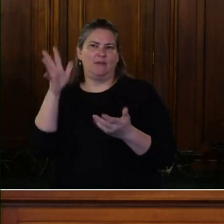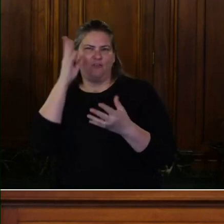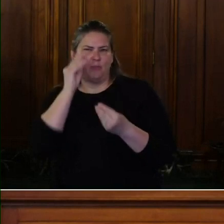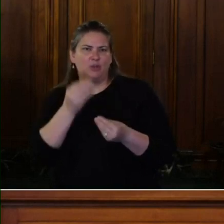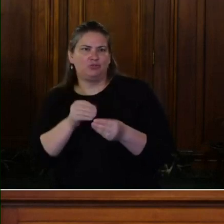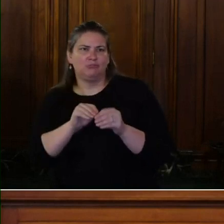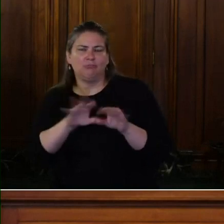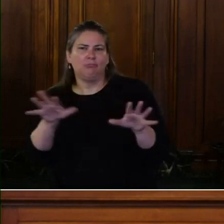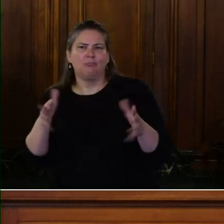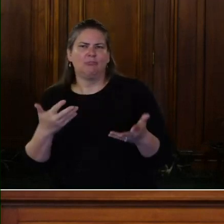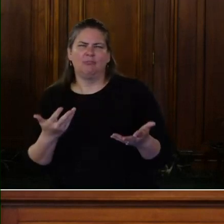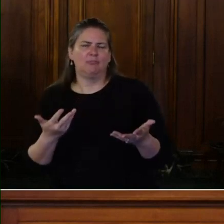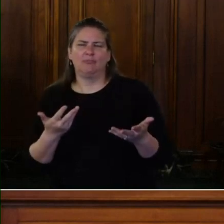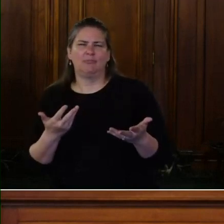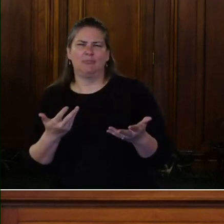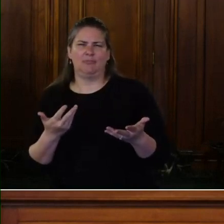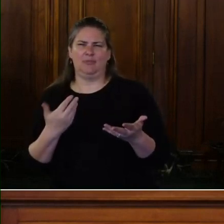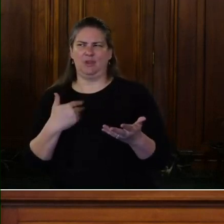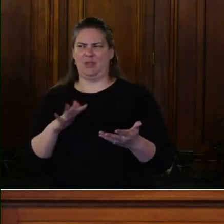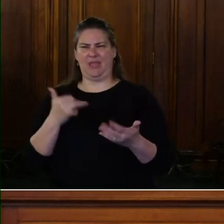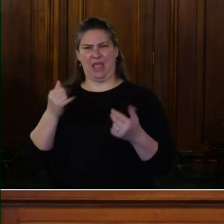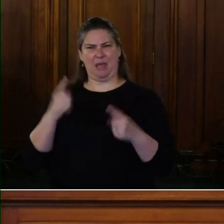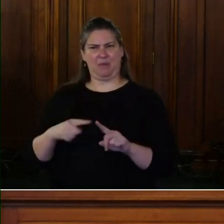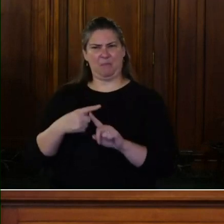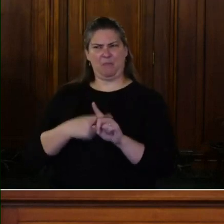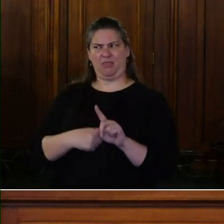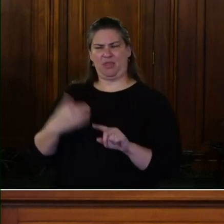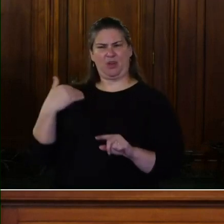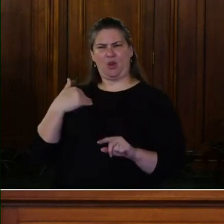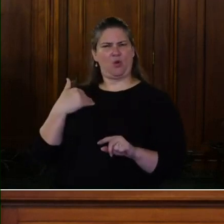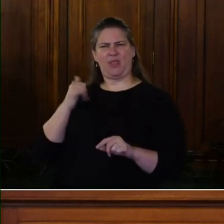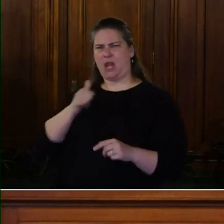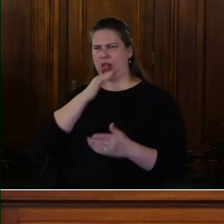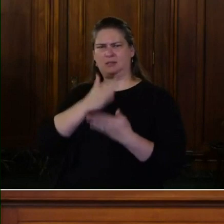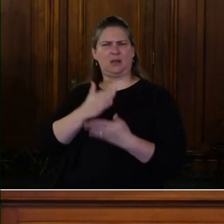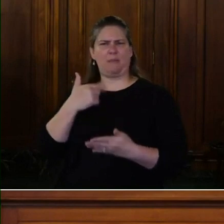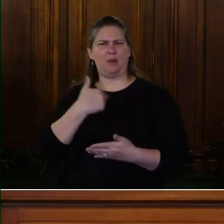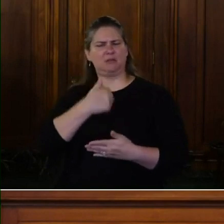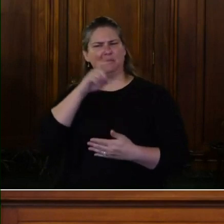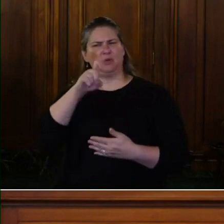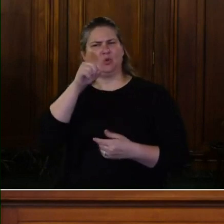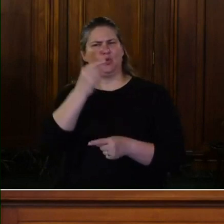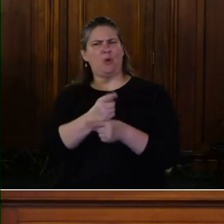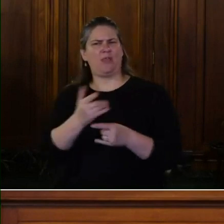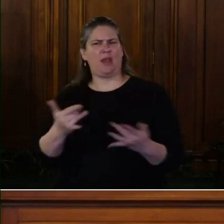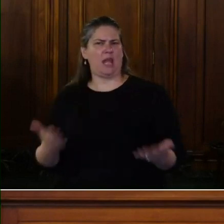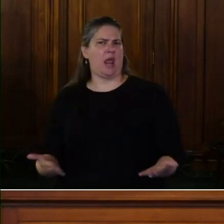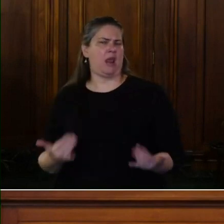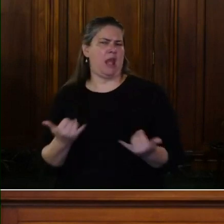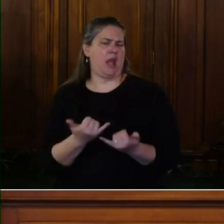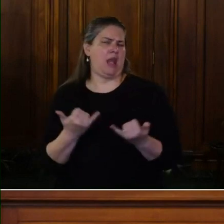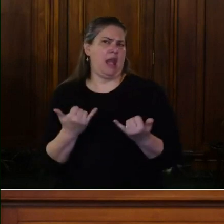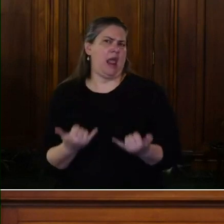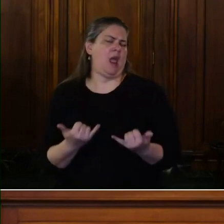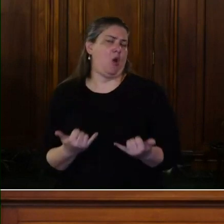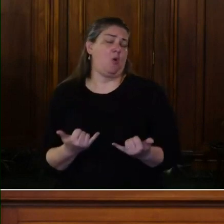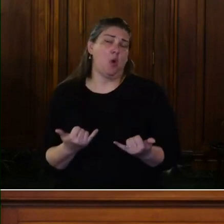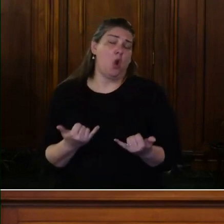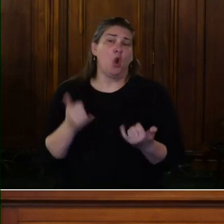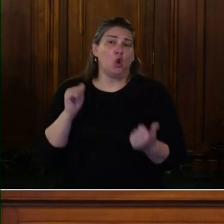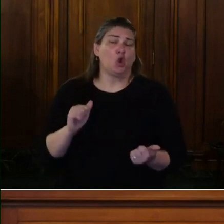fact that it happened over a month ago stop us from doing the right thing now. Now, there may be